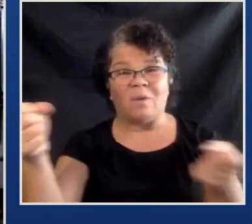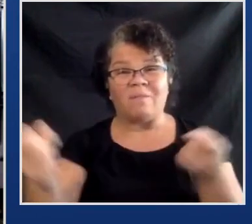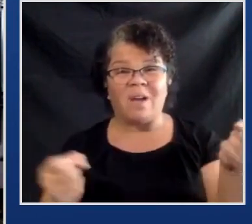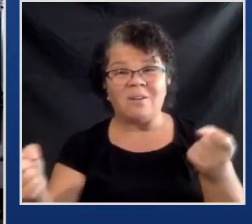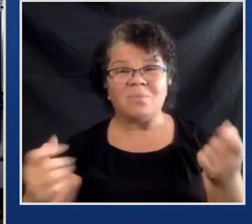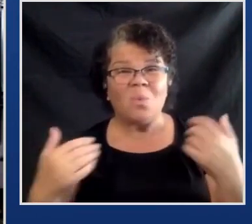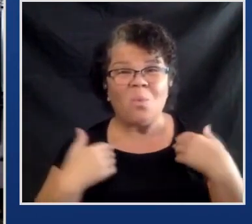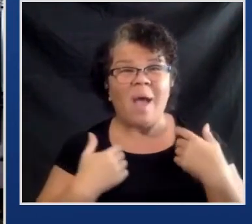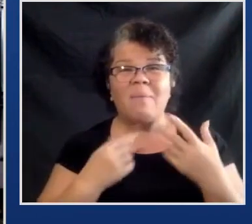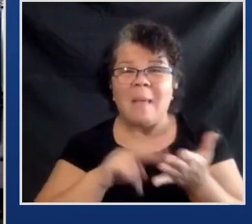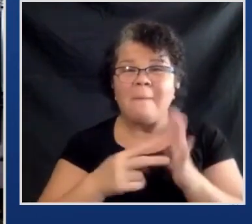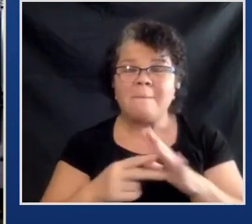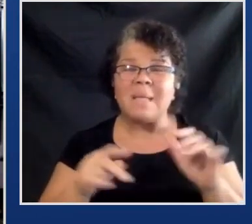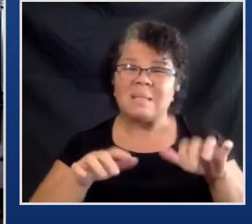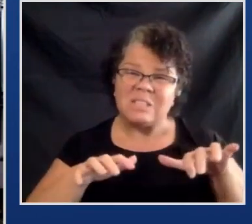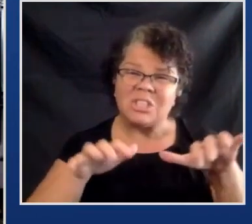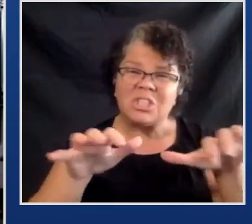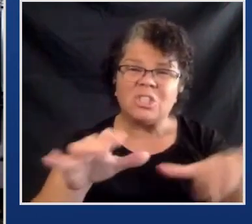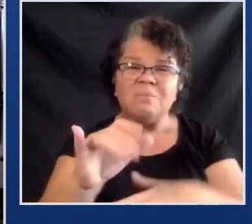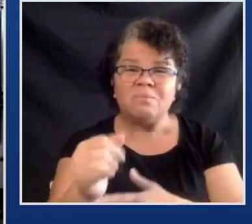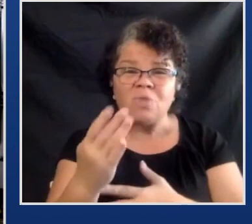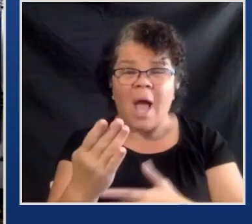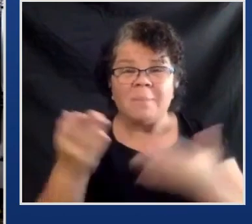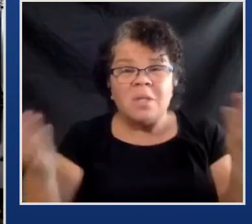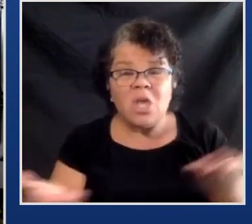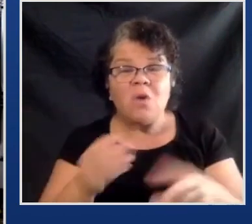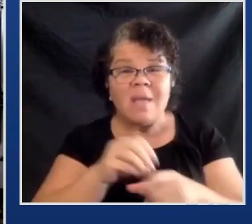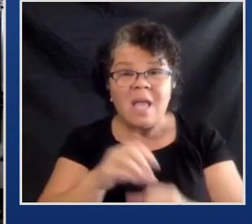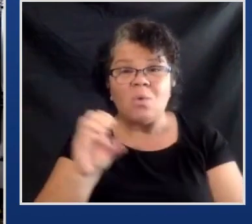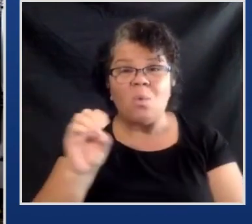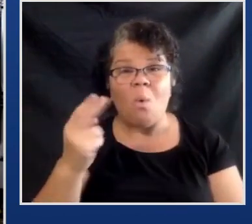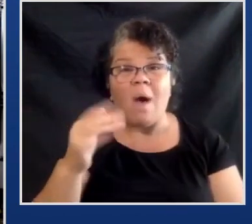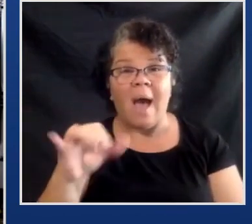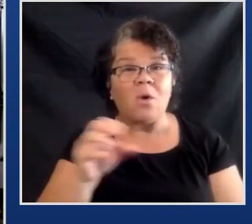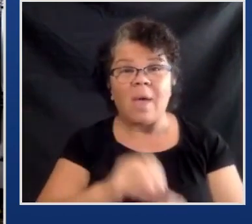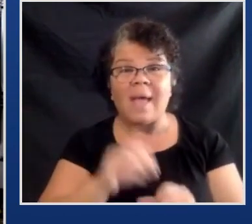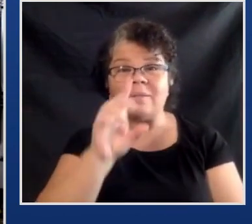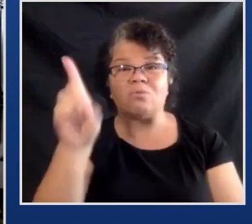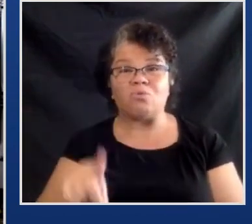here in Cleveland and in Ohio and in Detroit.